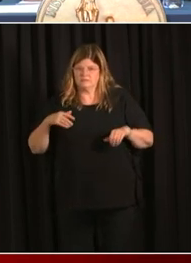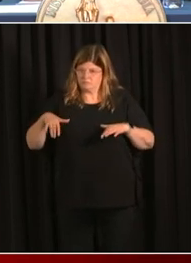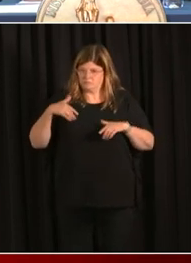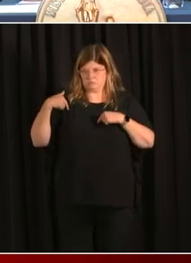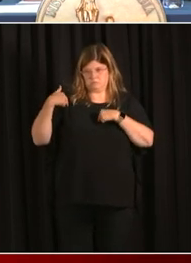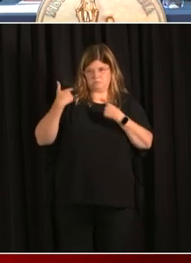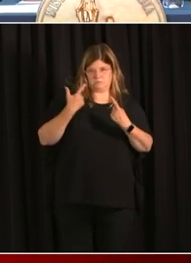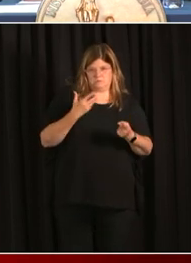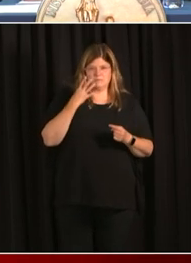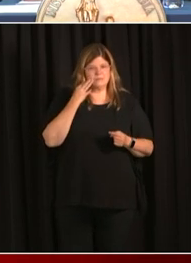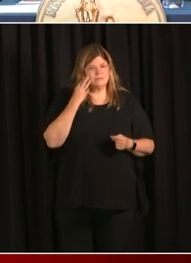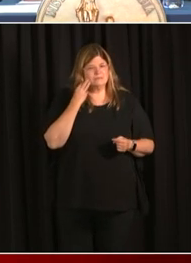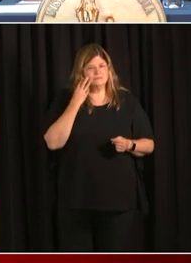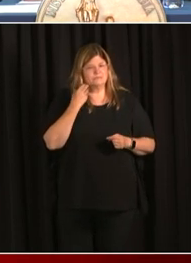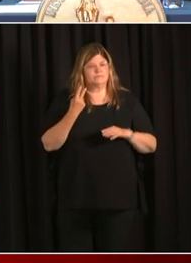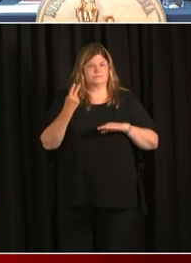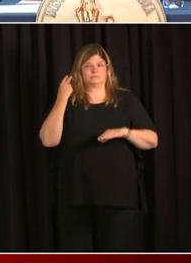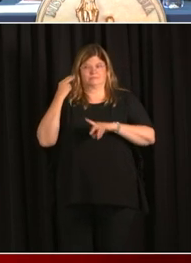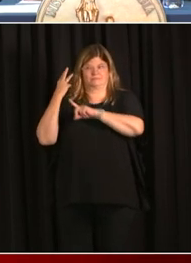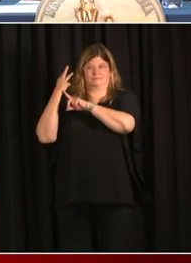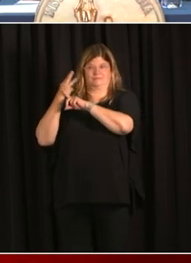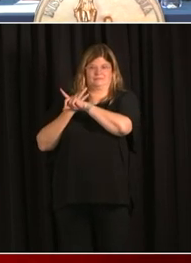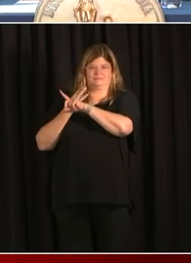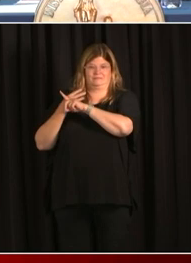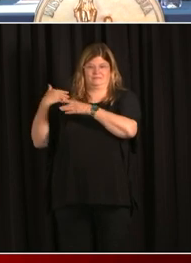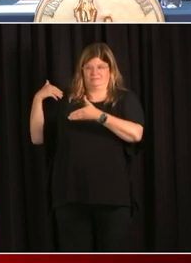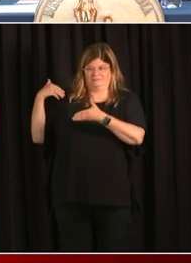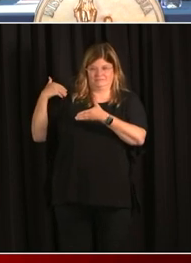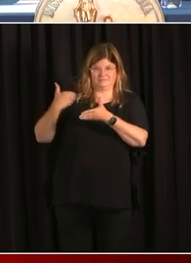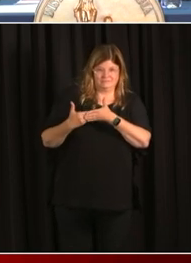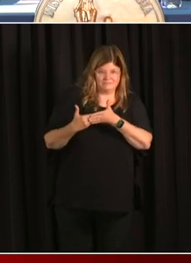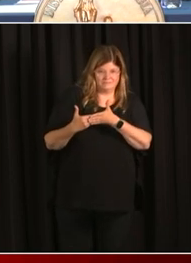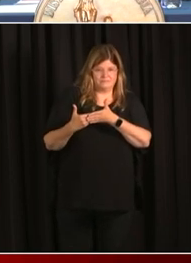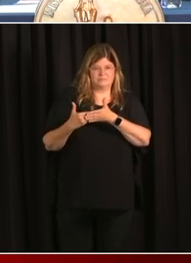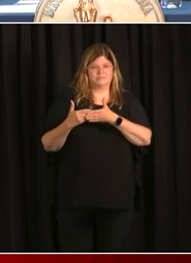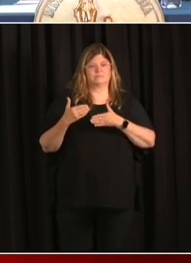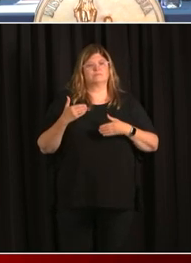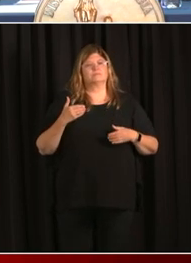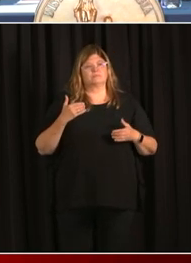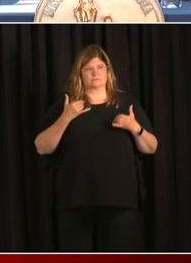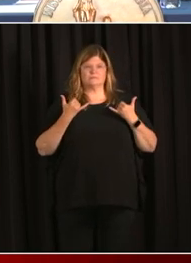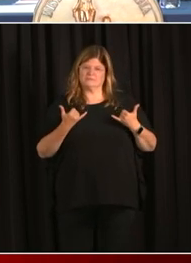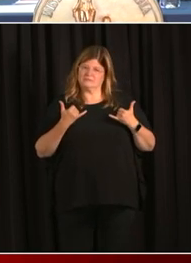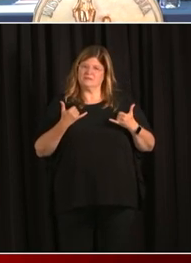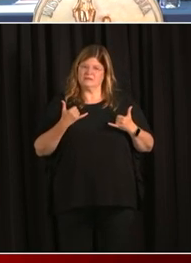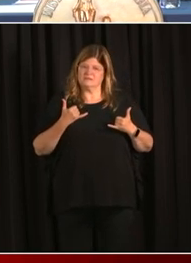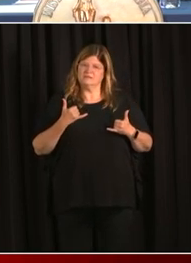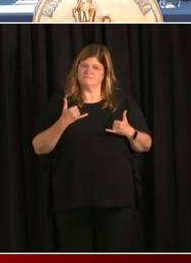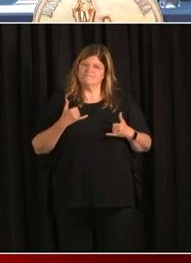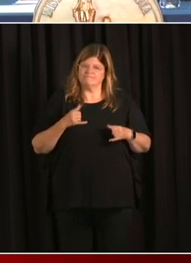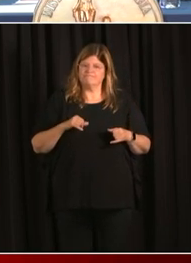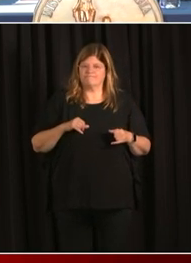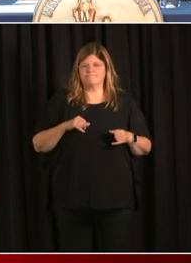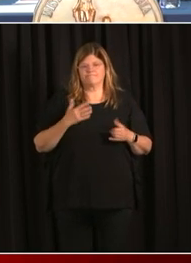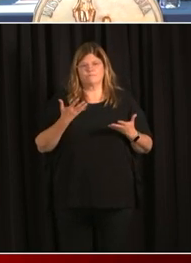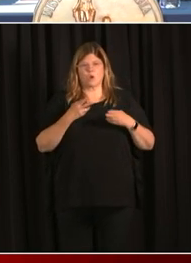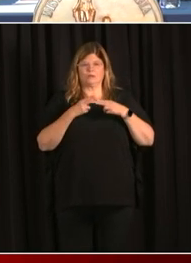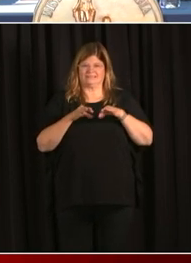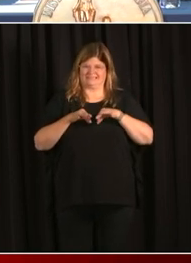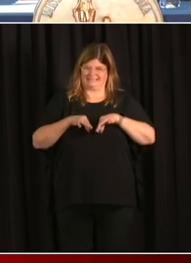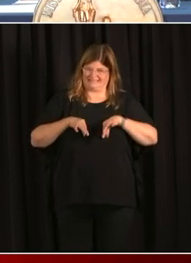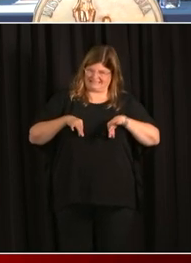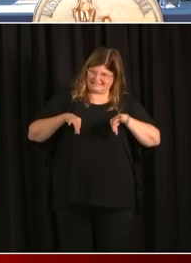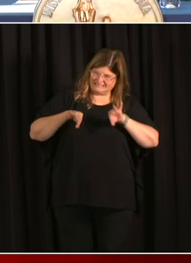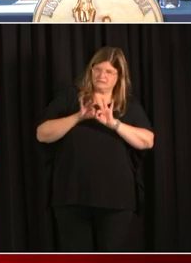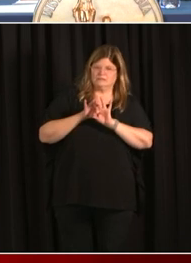has been over the last 6 months, and it is, to call it significant would be an